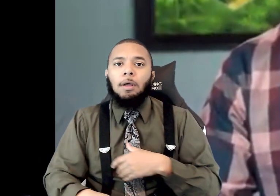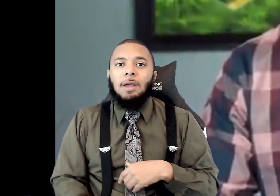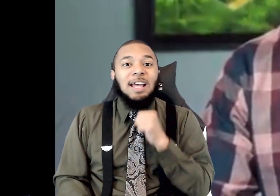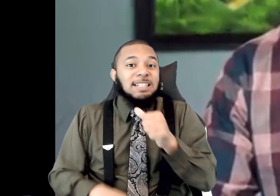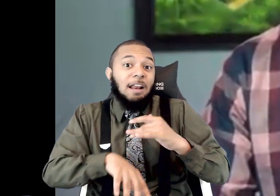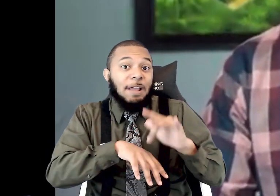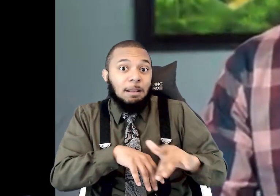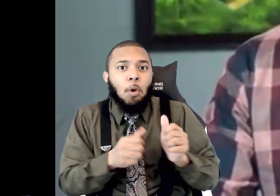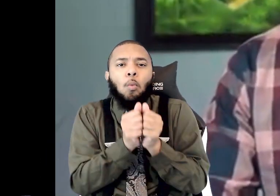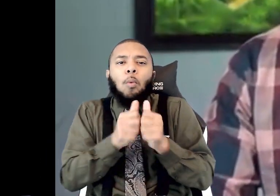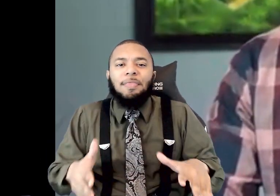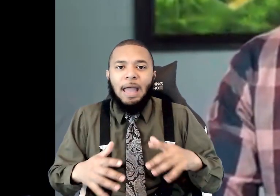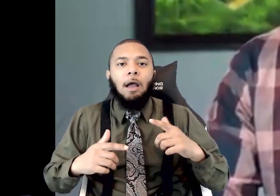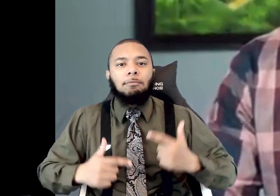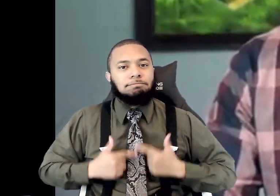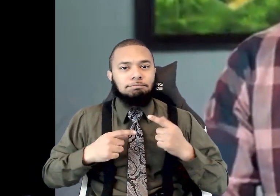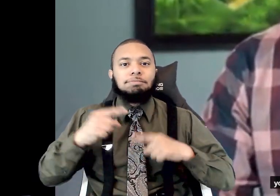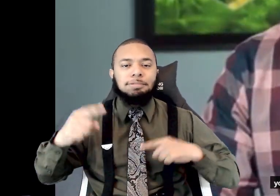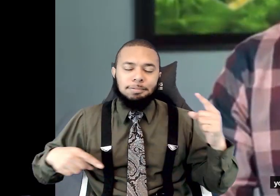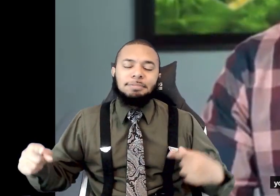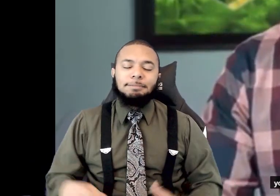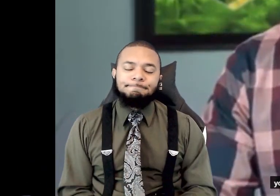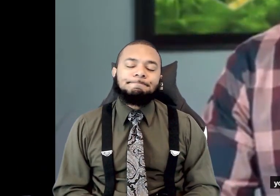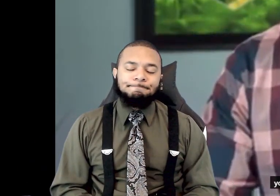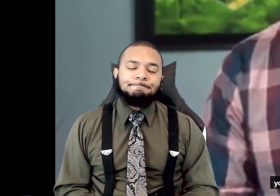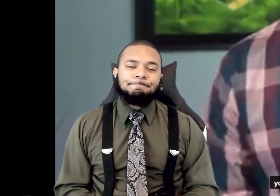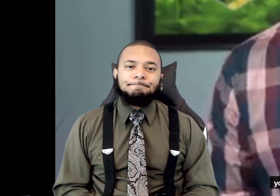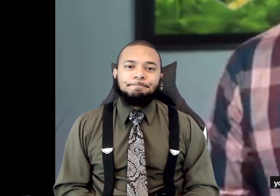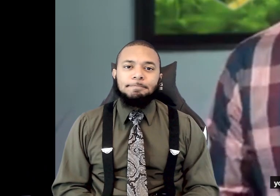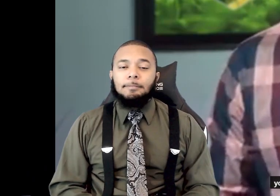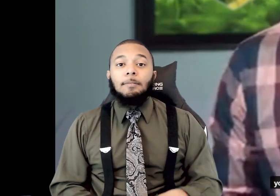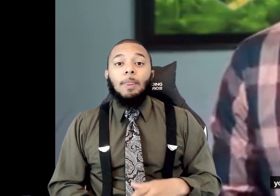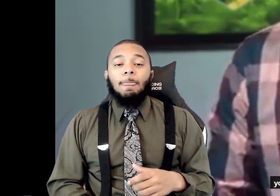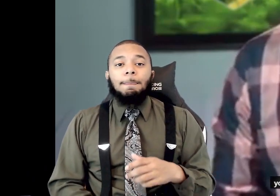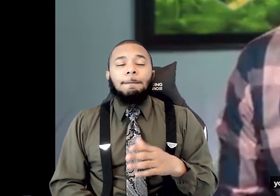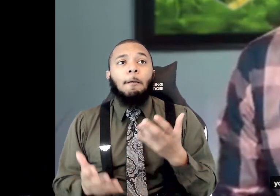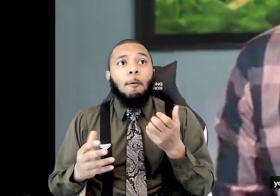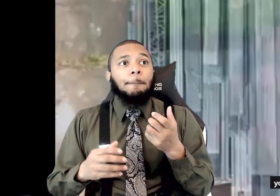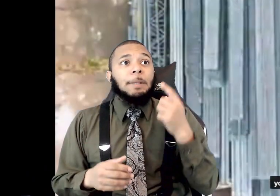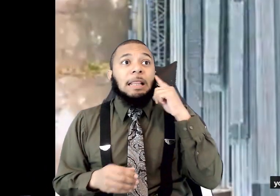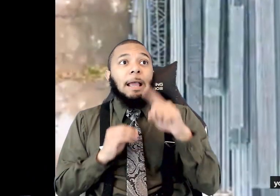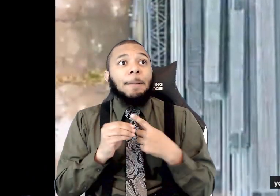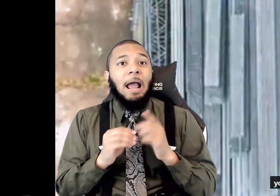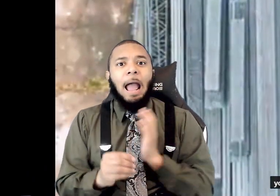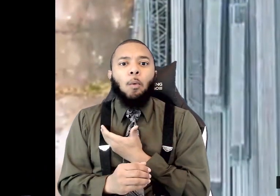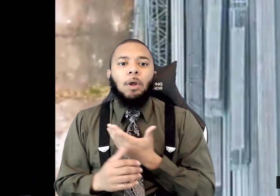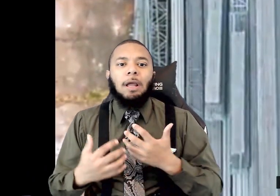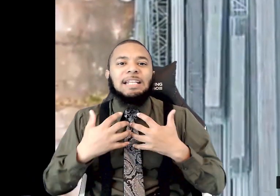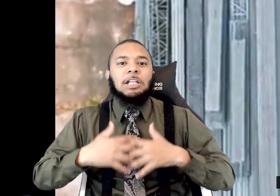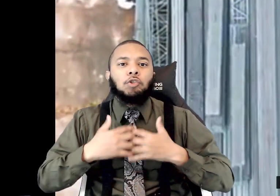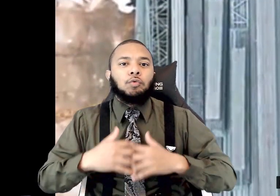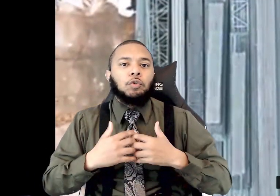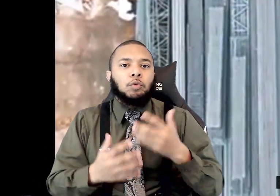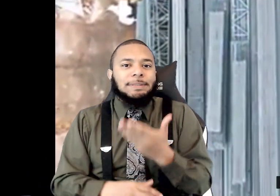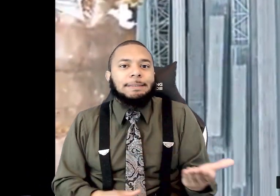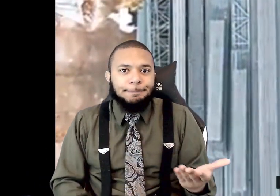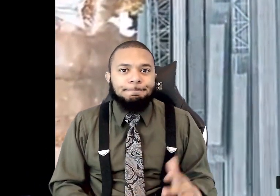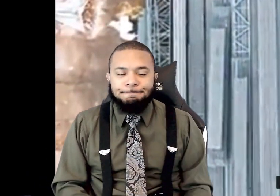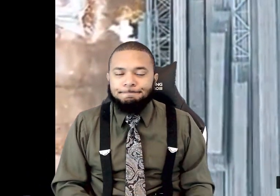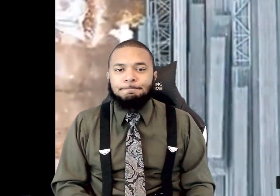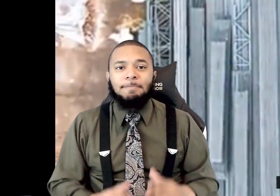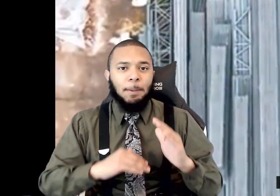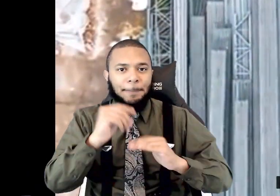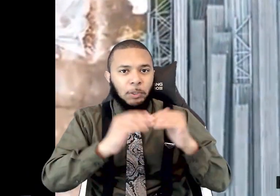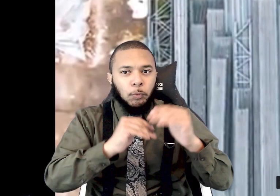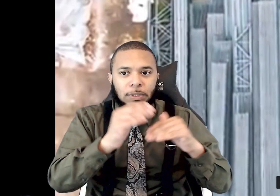to us if it wasn't for the variety of life that we have on Earth. And then if you think about just our industrial materials, things that we build with, right?